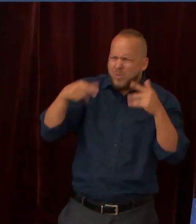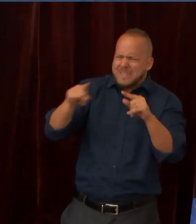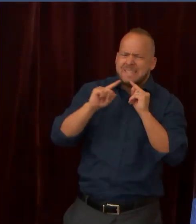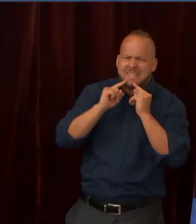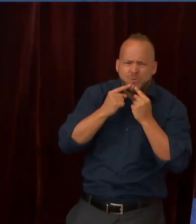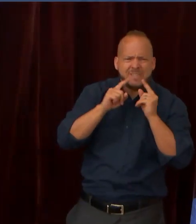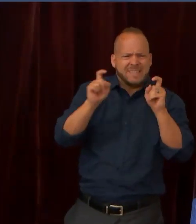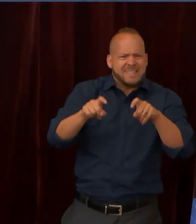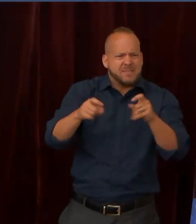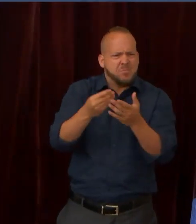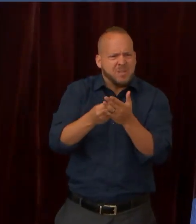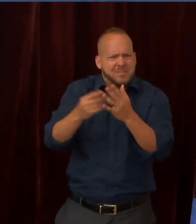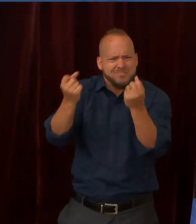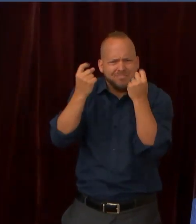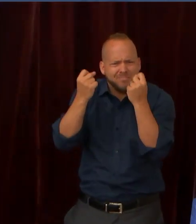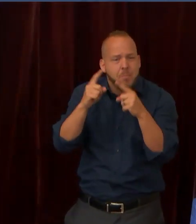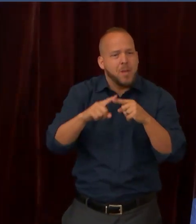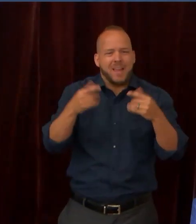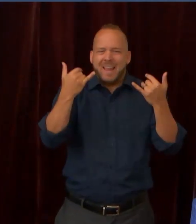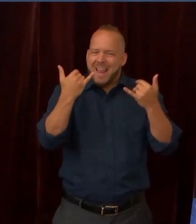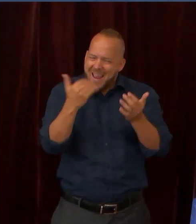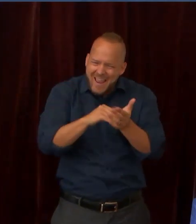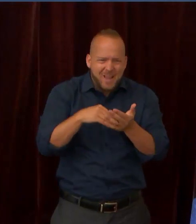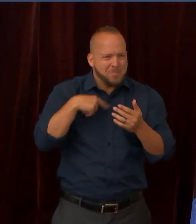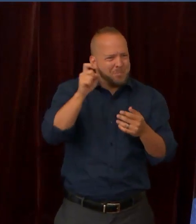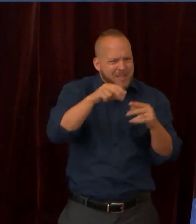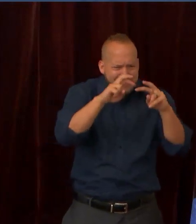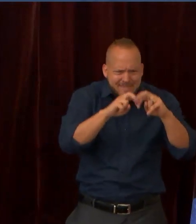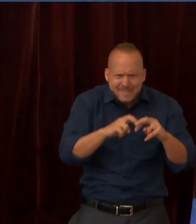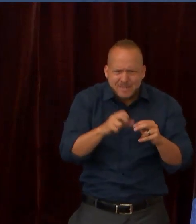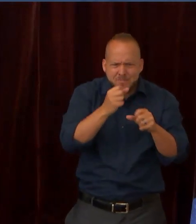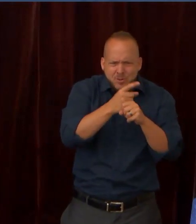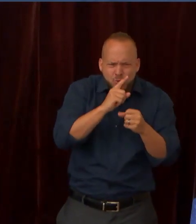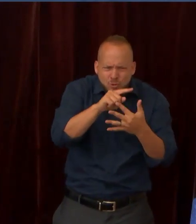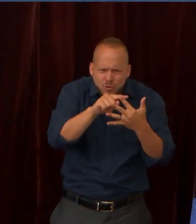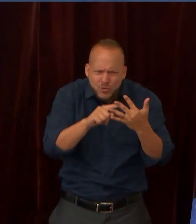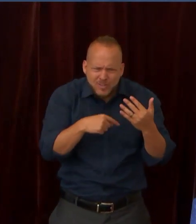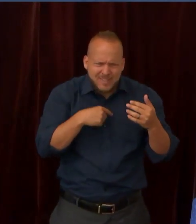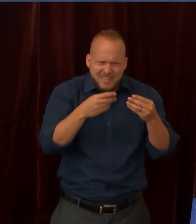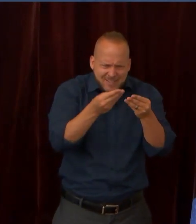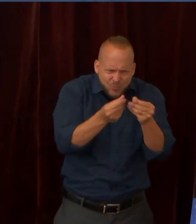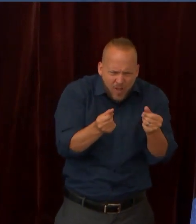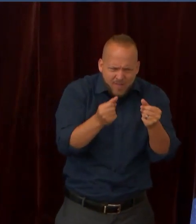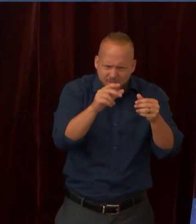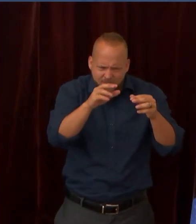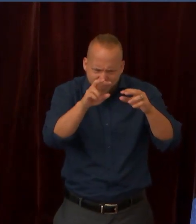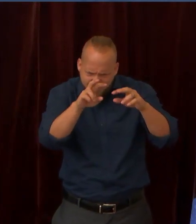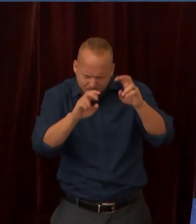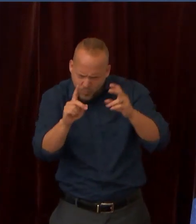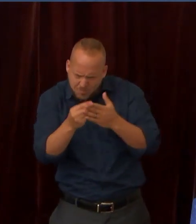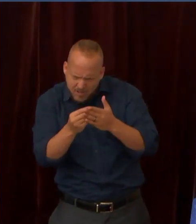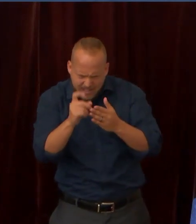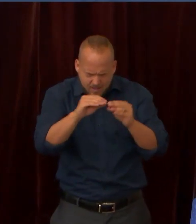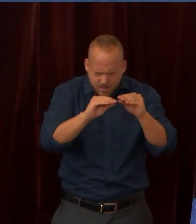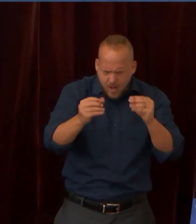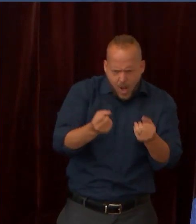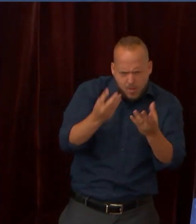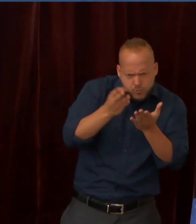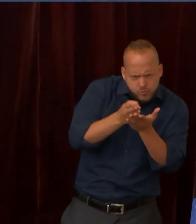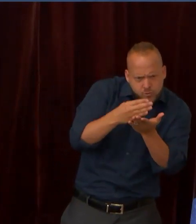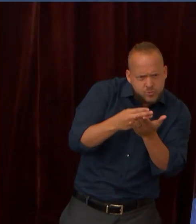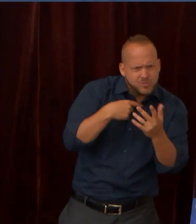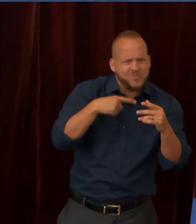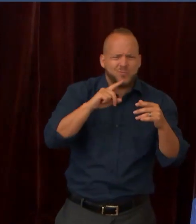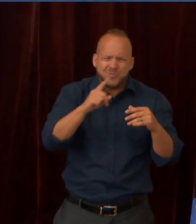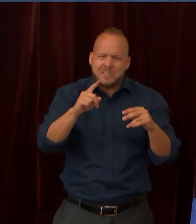way or another, we need to get them adjudicated. So the department is doing everything possible to increasing the